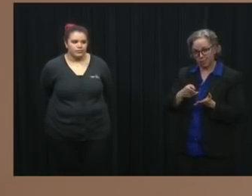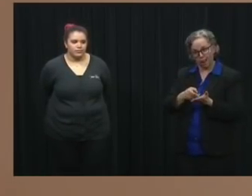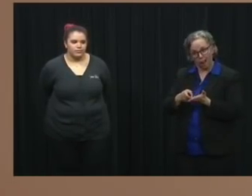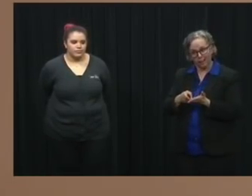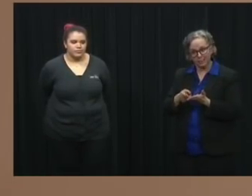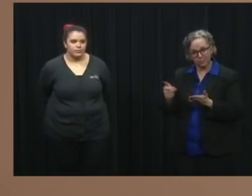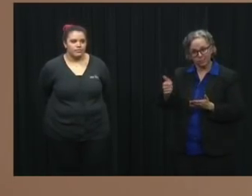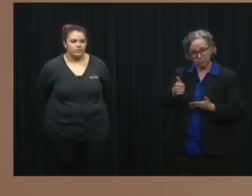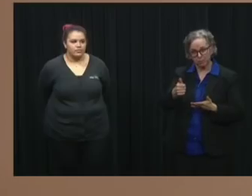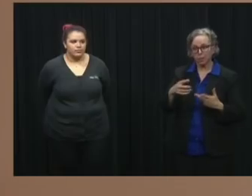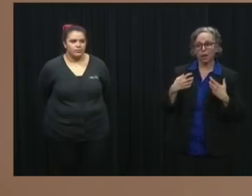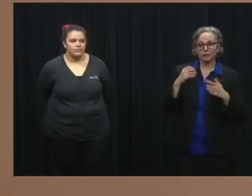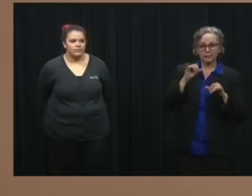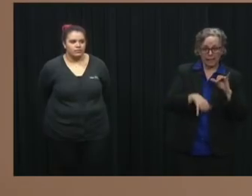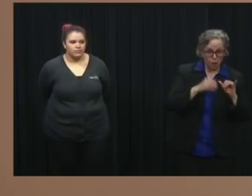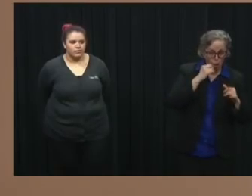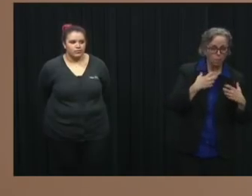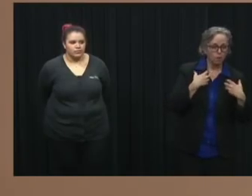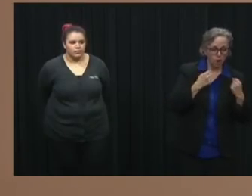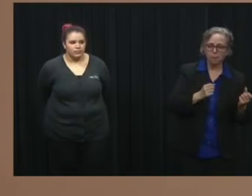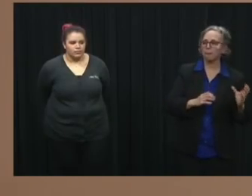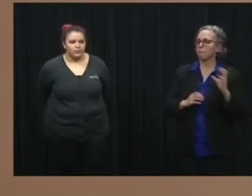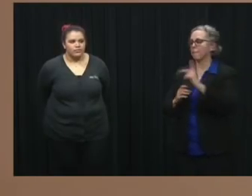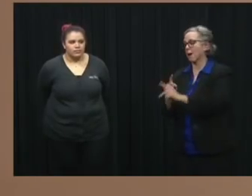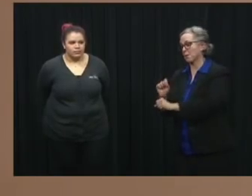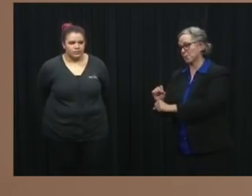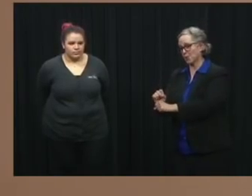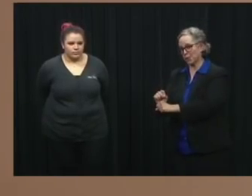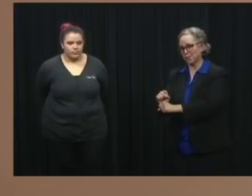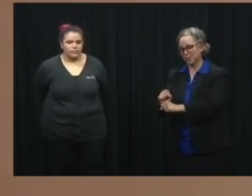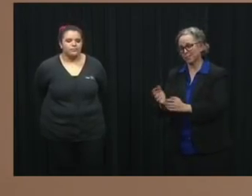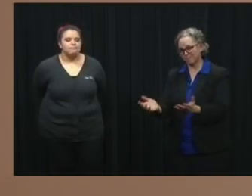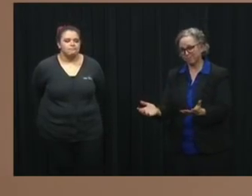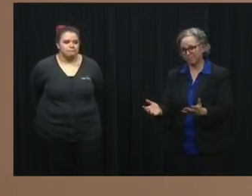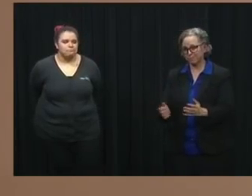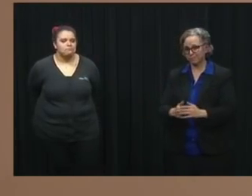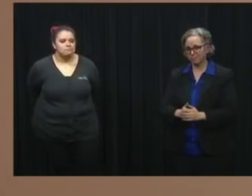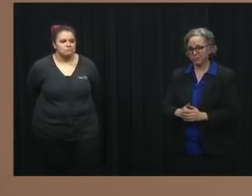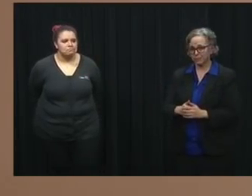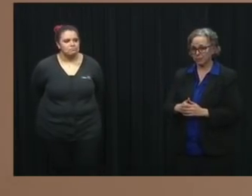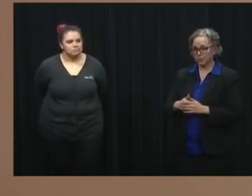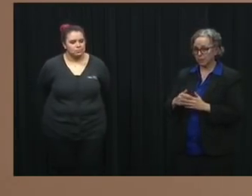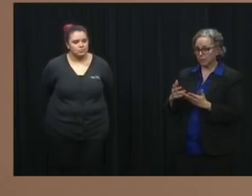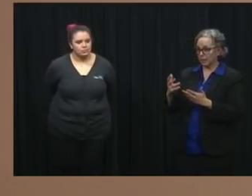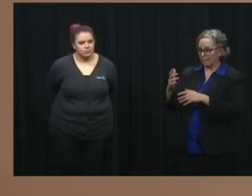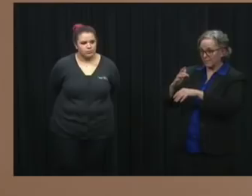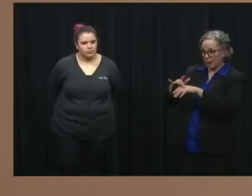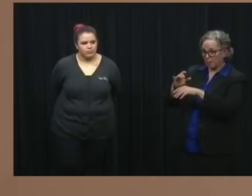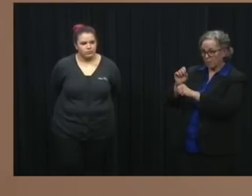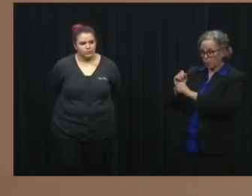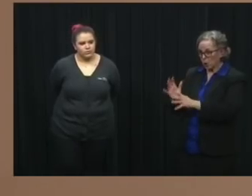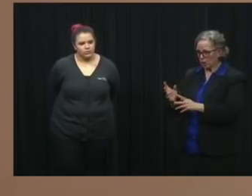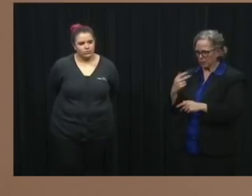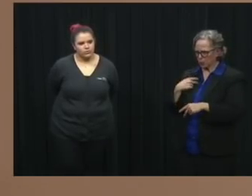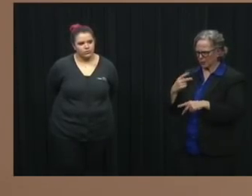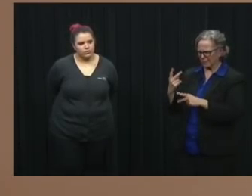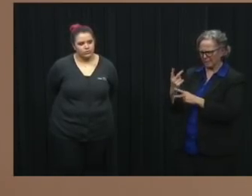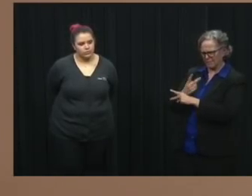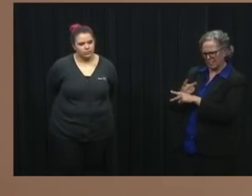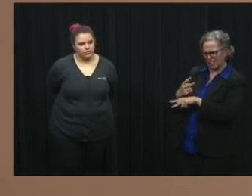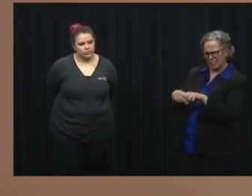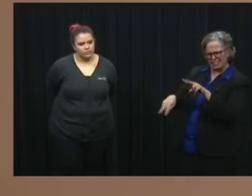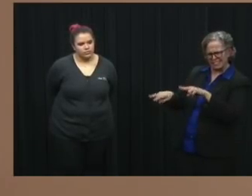in. And from a workforce issue, we are looking, that's more to come in the days to come. I will talk to you about how we're